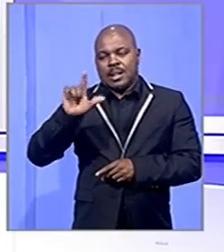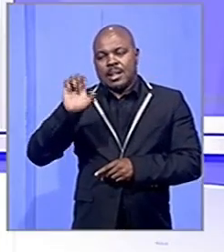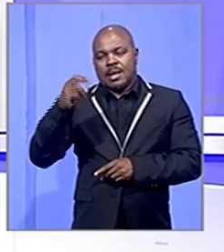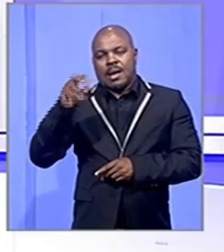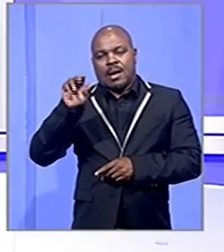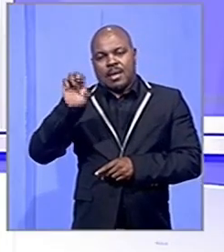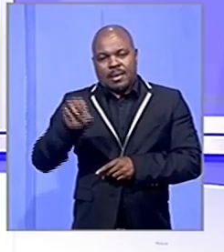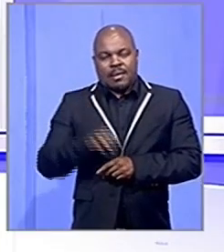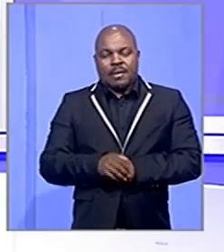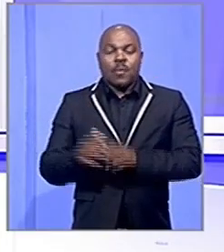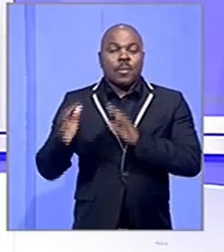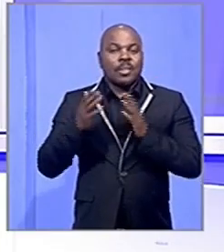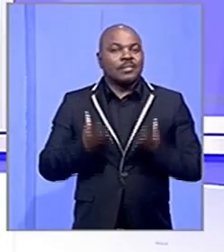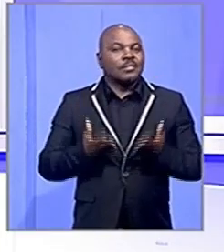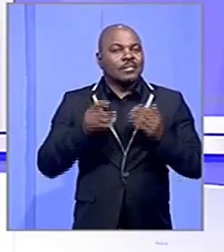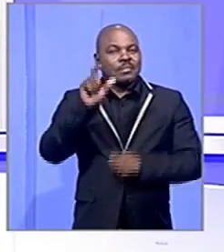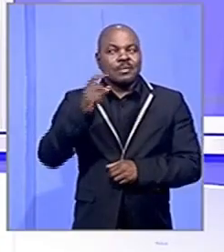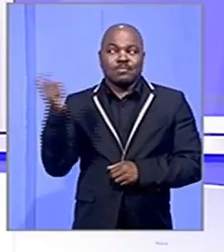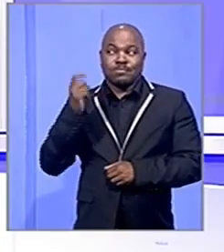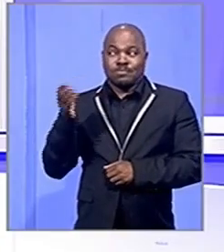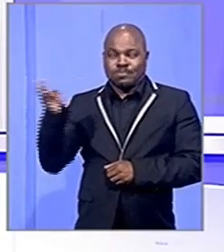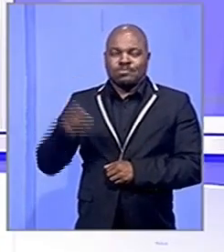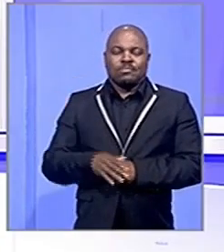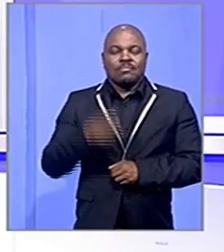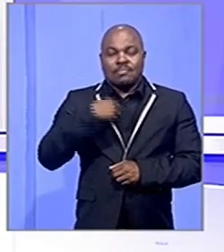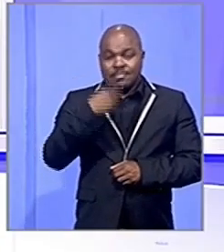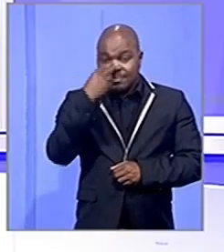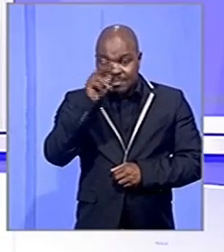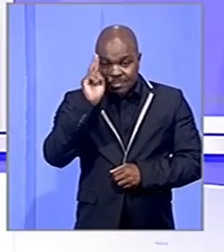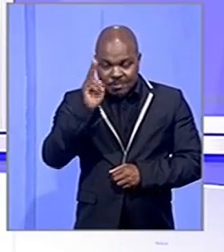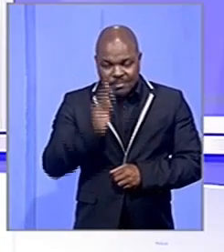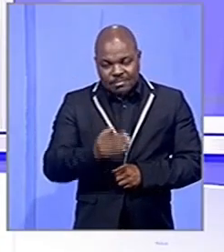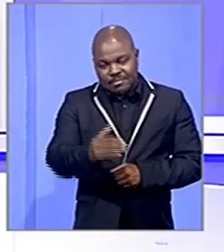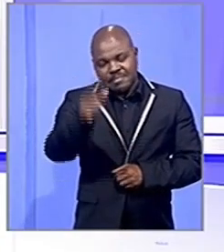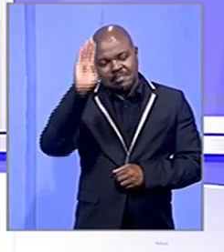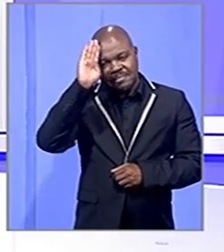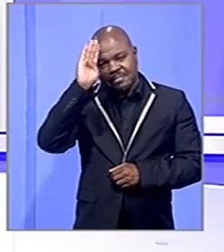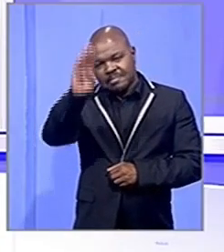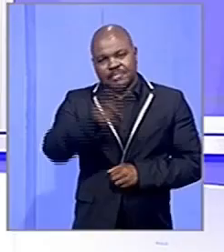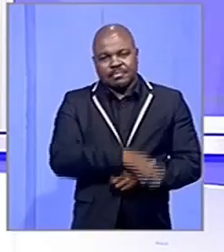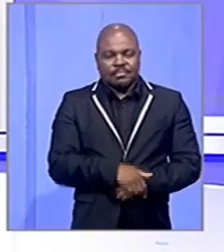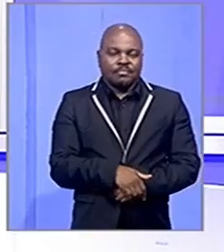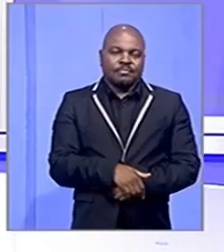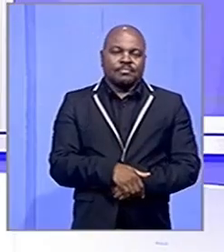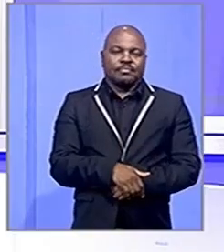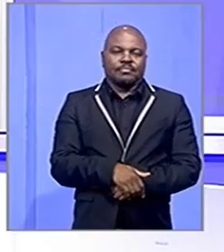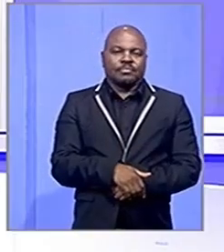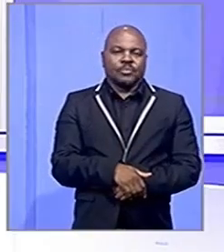jana ke go tlogela ka ponelo pele ya maemo a bosa go fitlha re kopana gape mo nakong e tlang. Sala sentle.